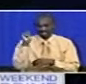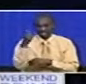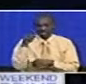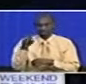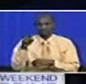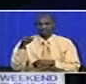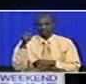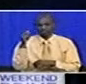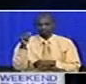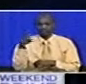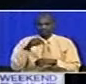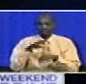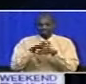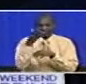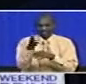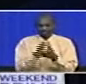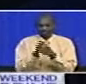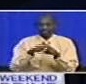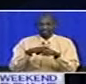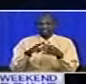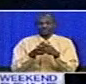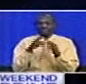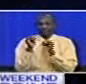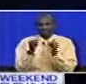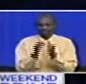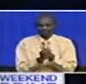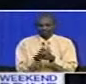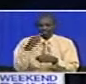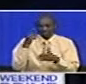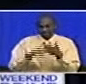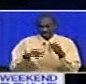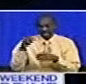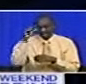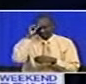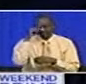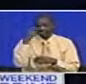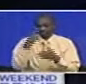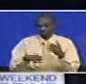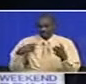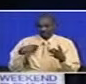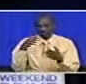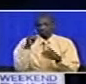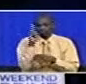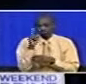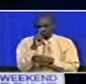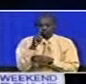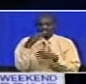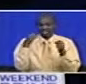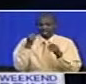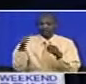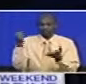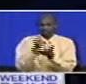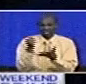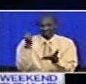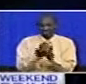www.ktnkenya.tv. Do catch us there. Let's start off our Bulletin tonight with the backlash in the government that has greeted President Uhuru Kenyatta's appointment